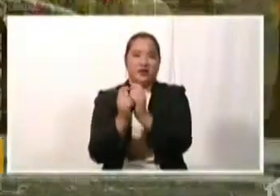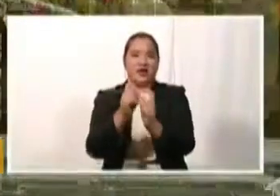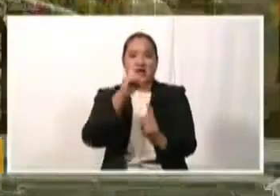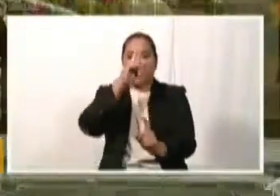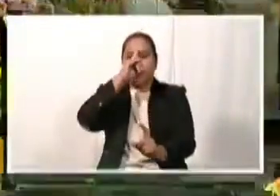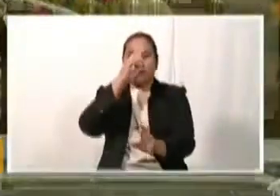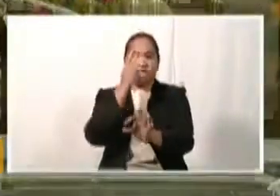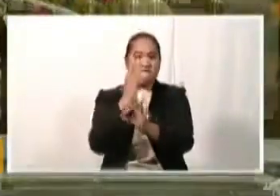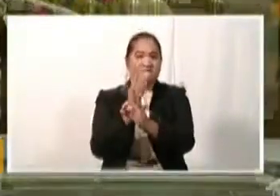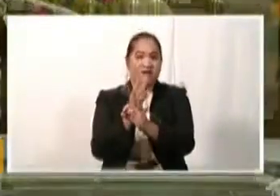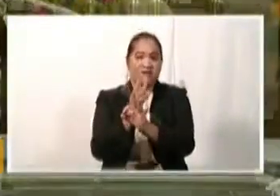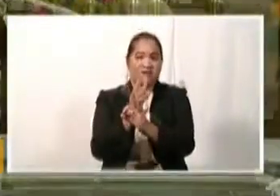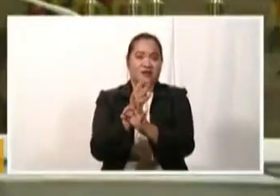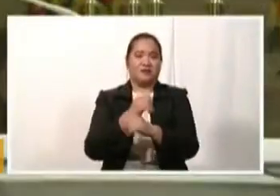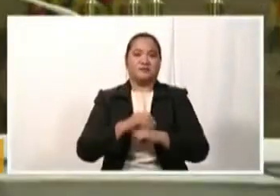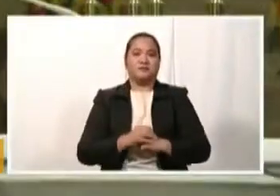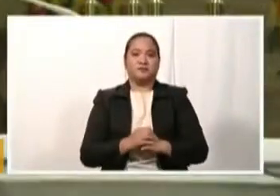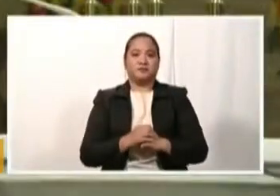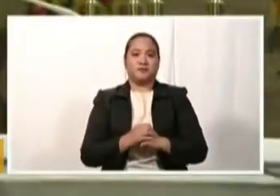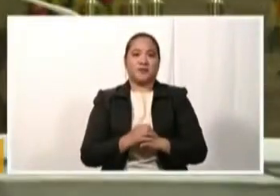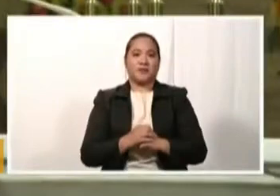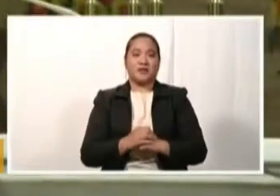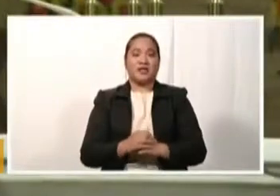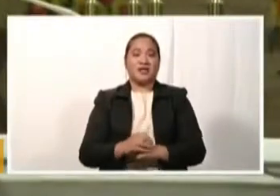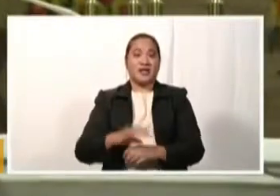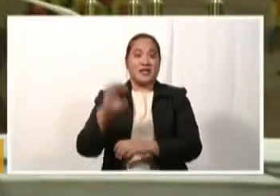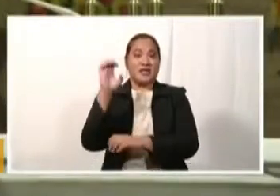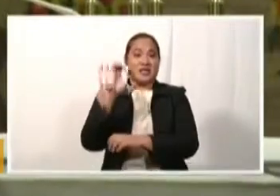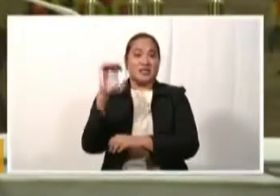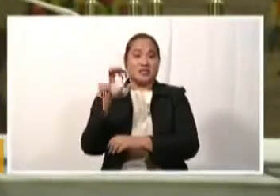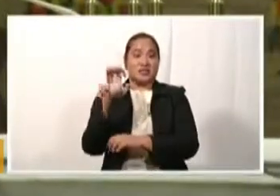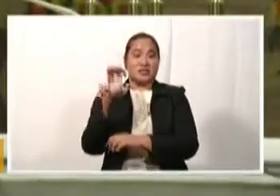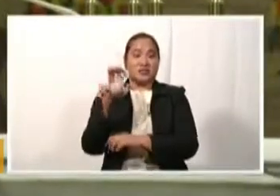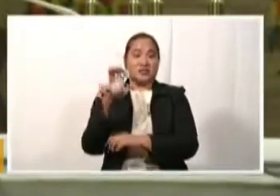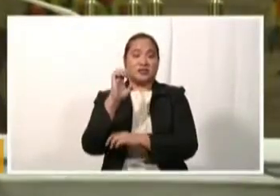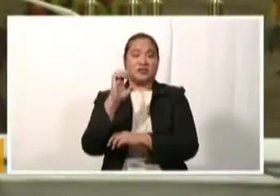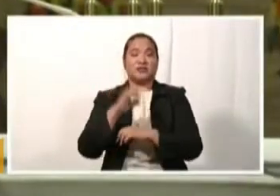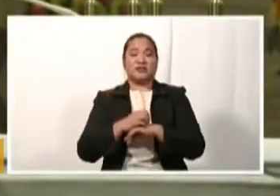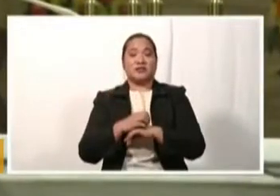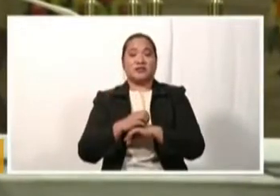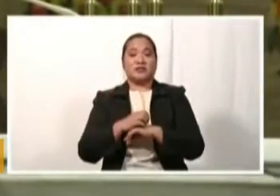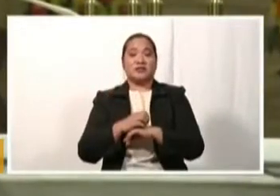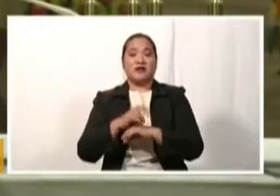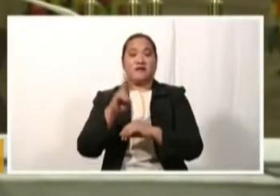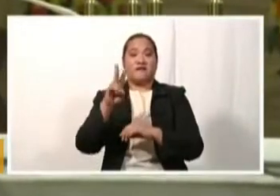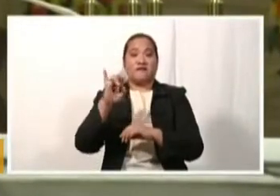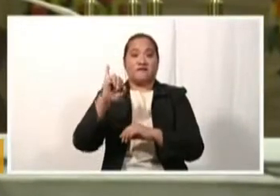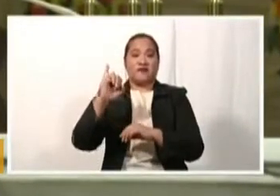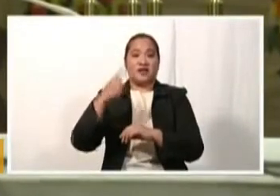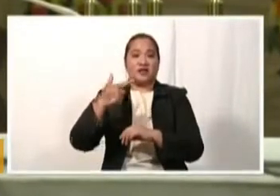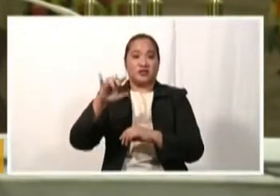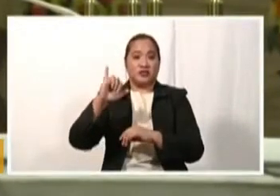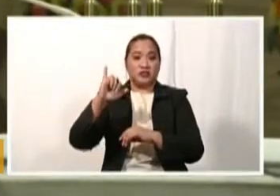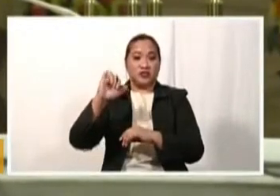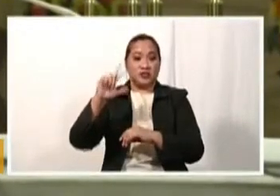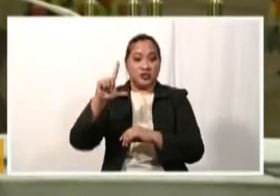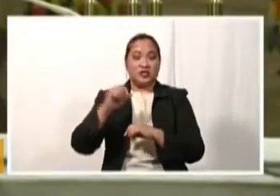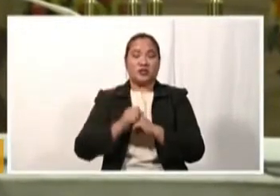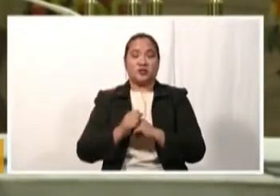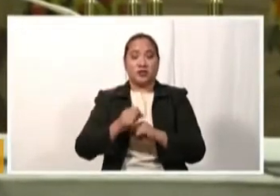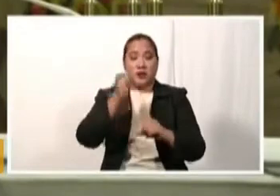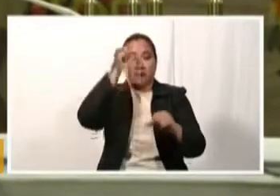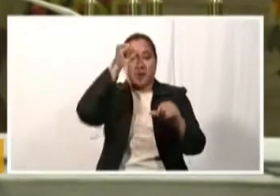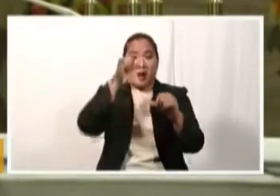faith. May this Easter Vigil be a reminder to us of